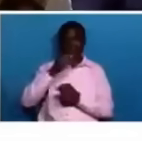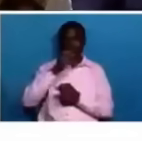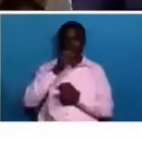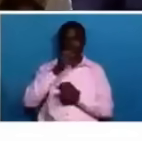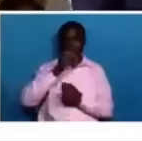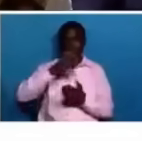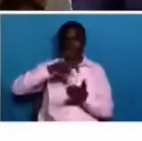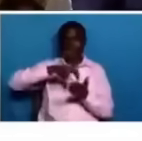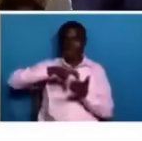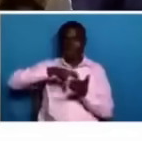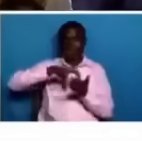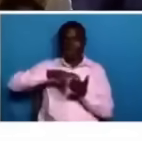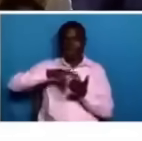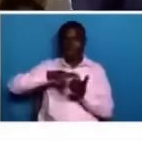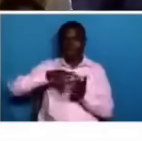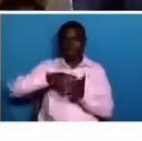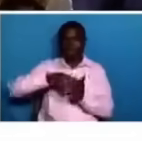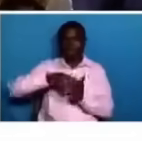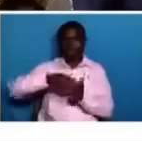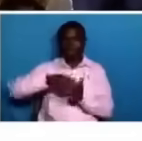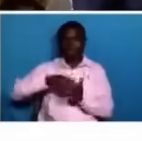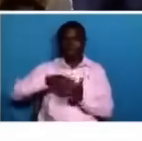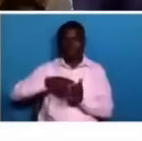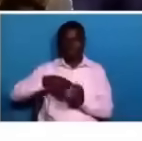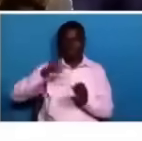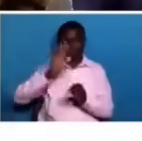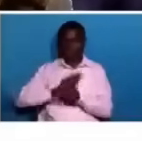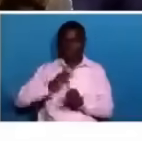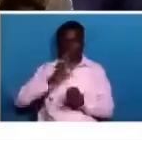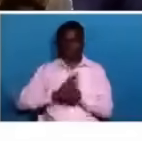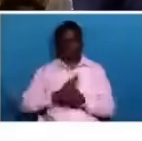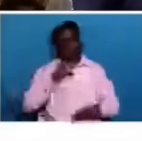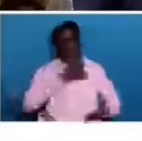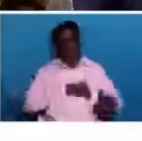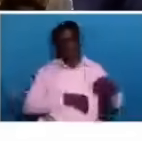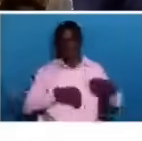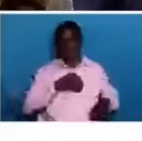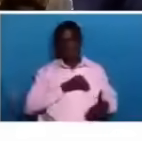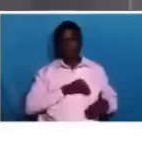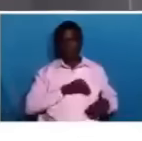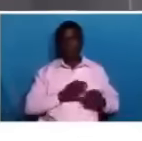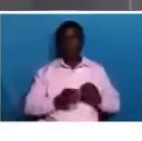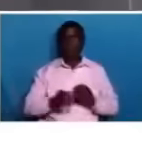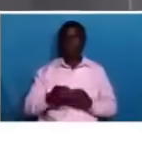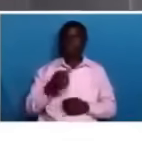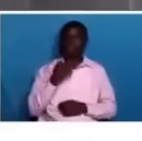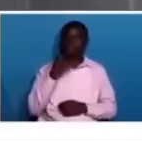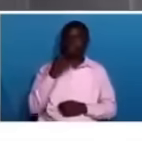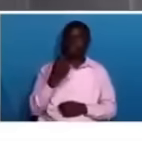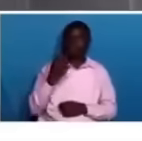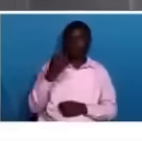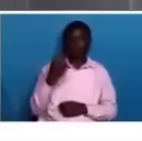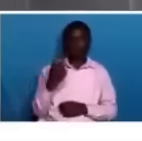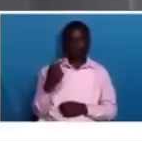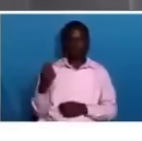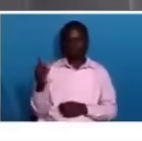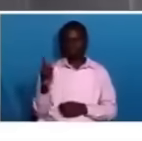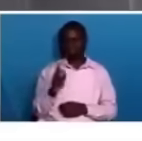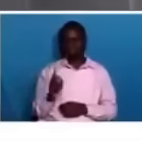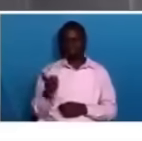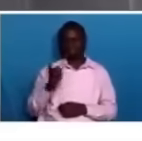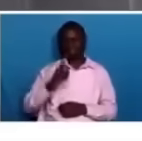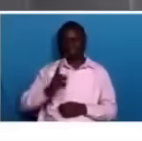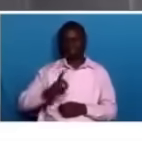riddled in a lot of corruption, unfortunately. And then you are told it is not fit for